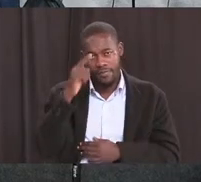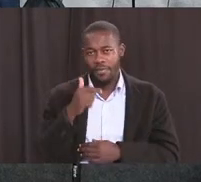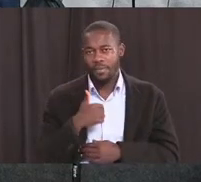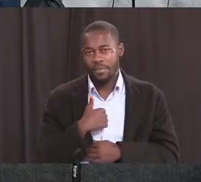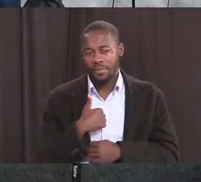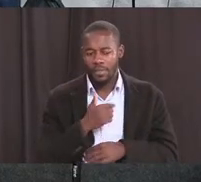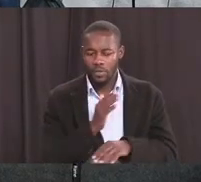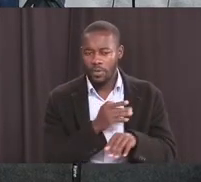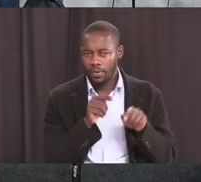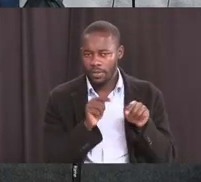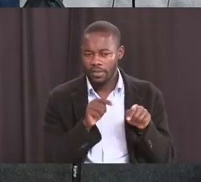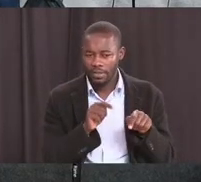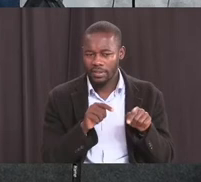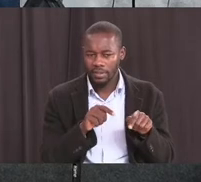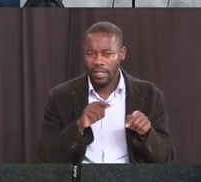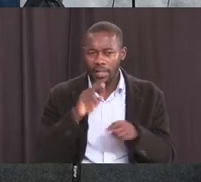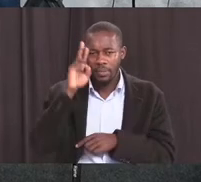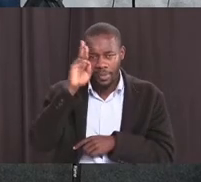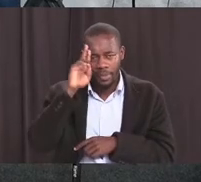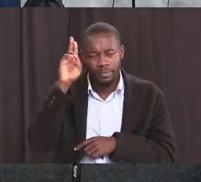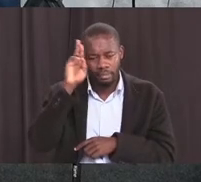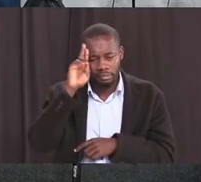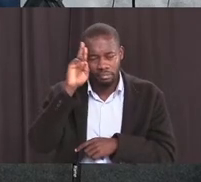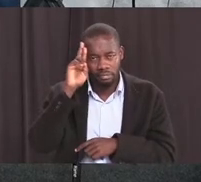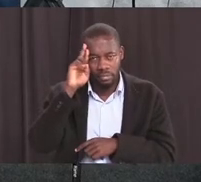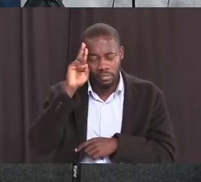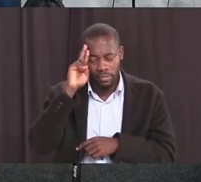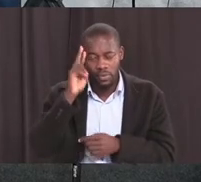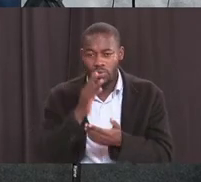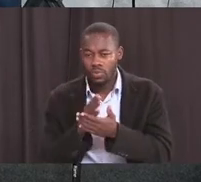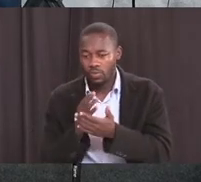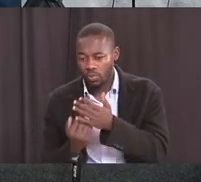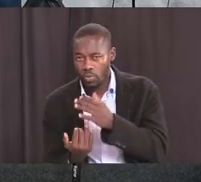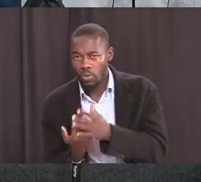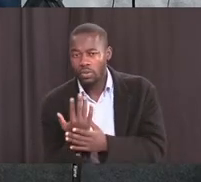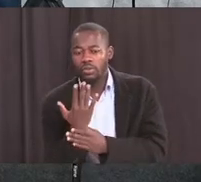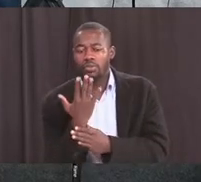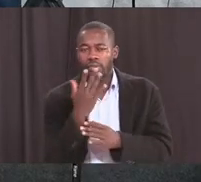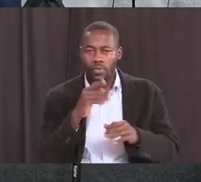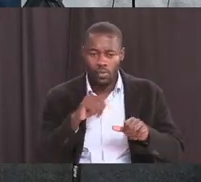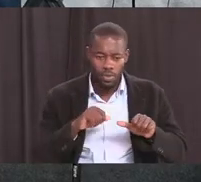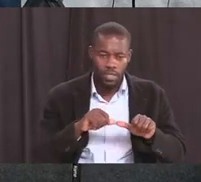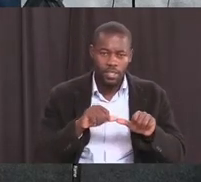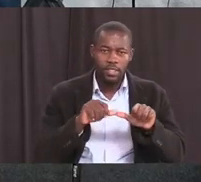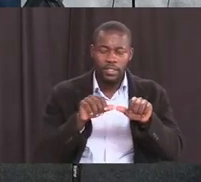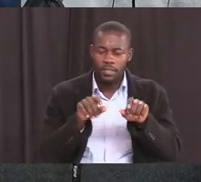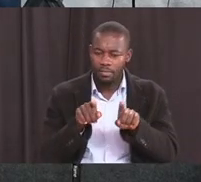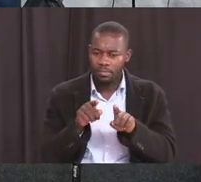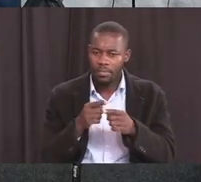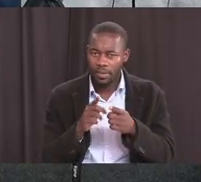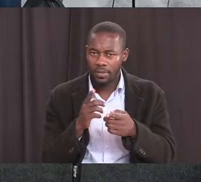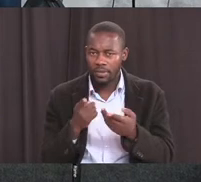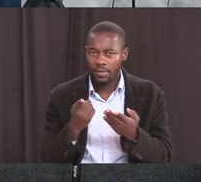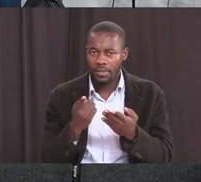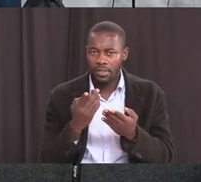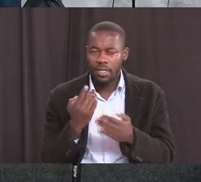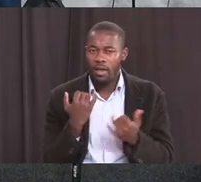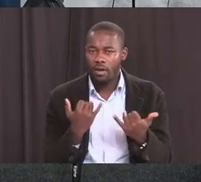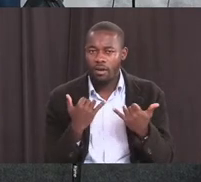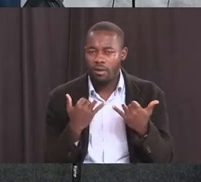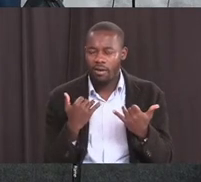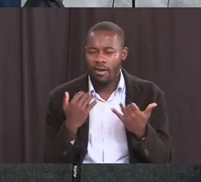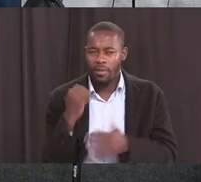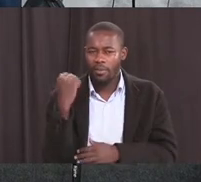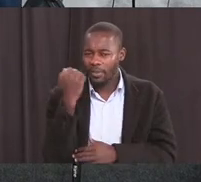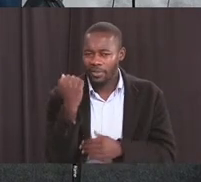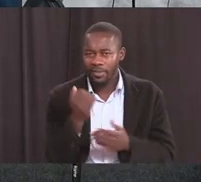to keep on reminding myself that even as we groan, and Scripture talks about that groaning for Him to come back to make everything